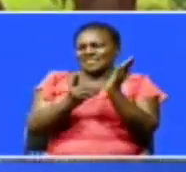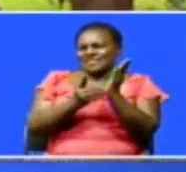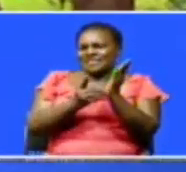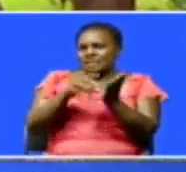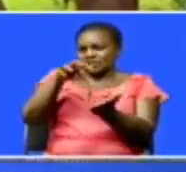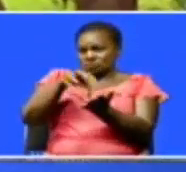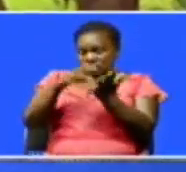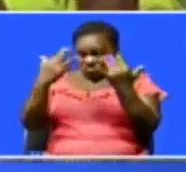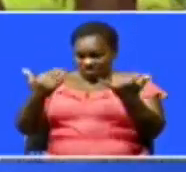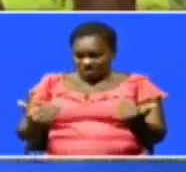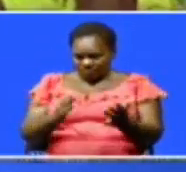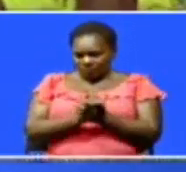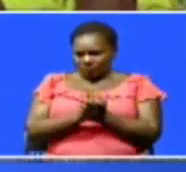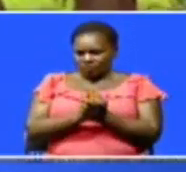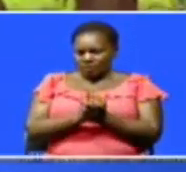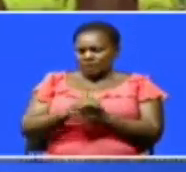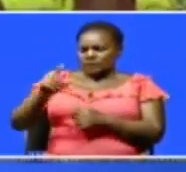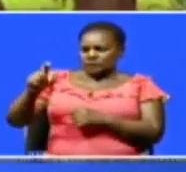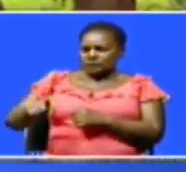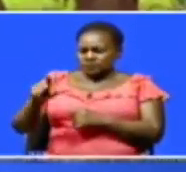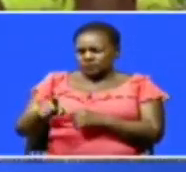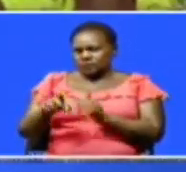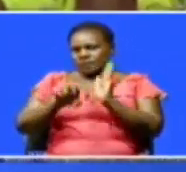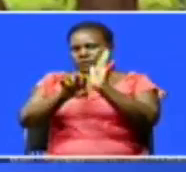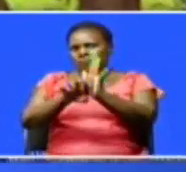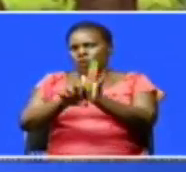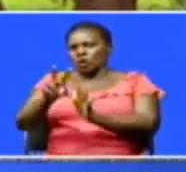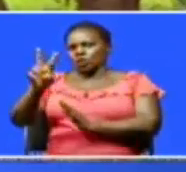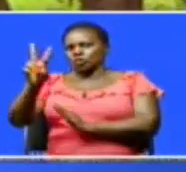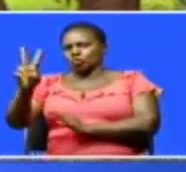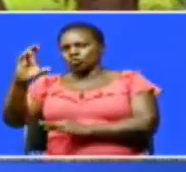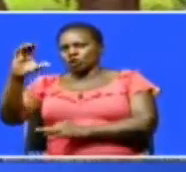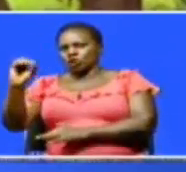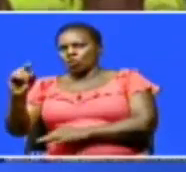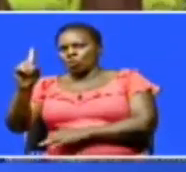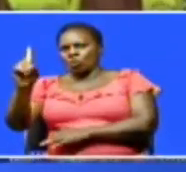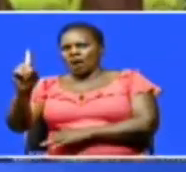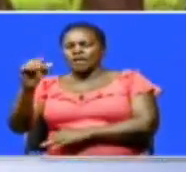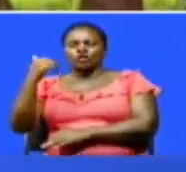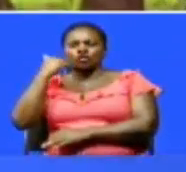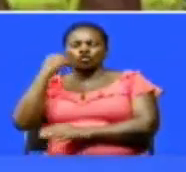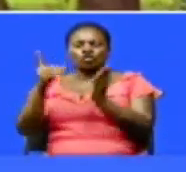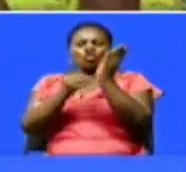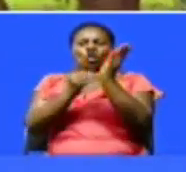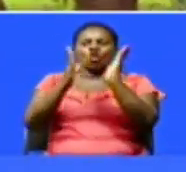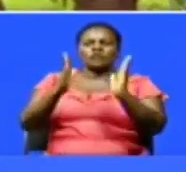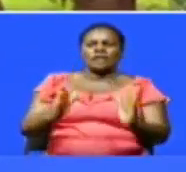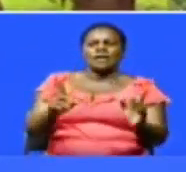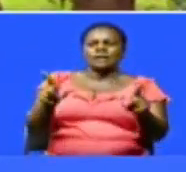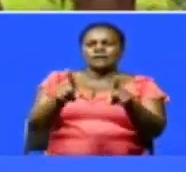such a scenario, you require like 2 clinical officers for every 1 doctor, and you